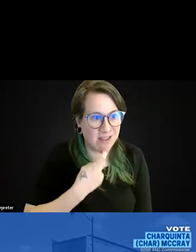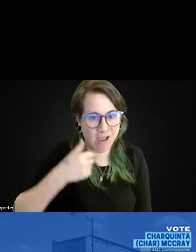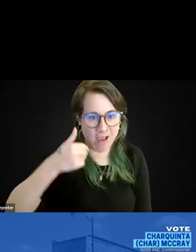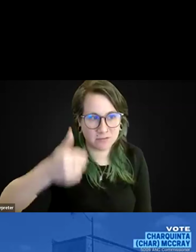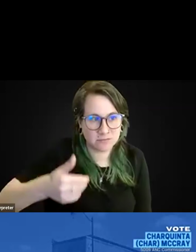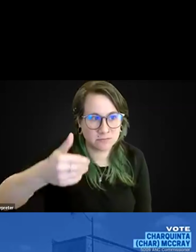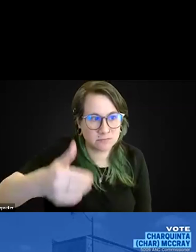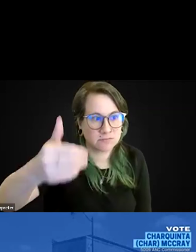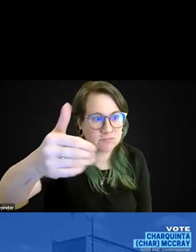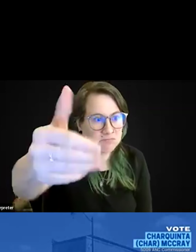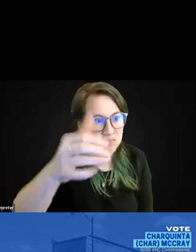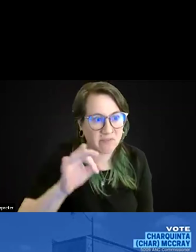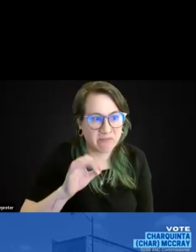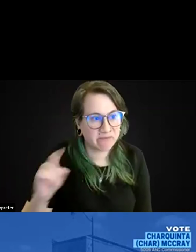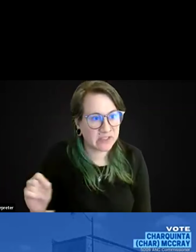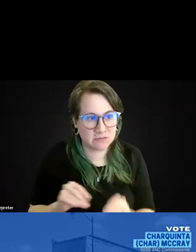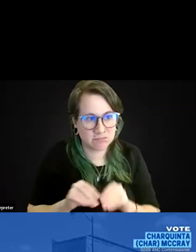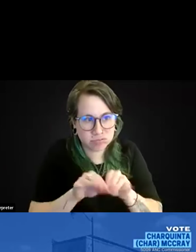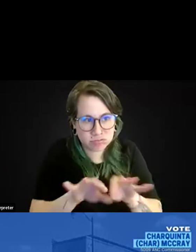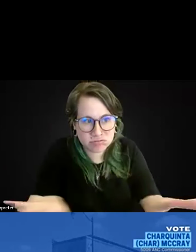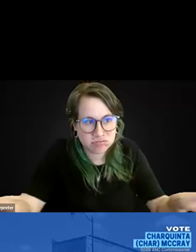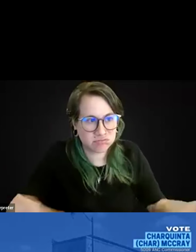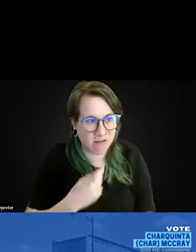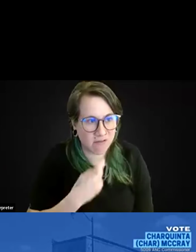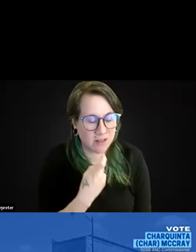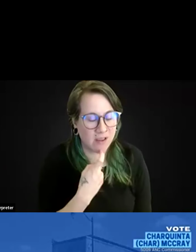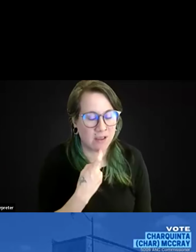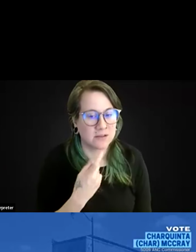many feet. And